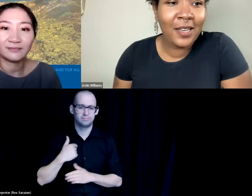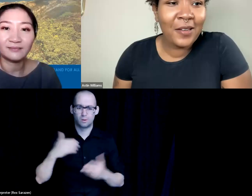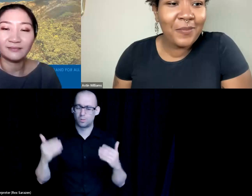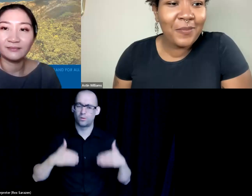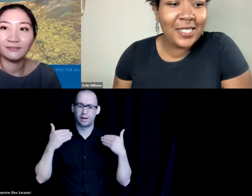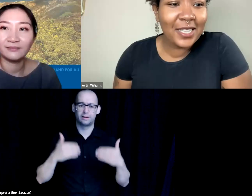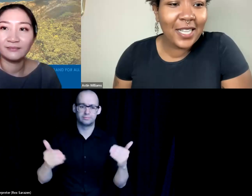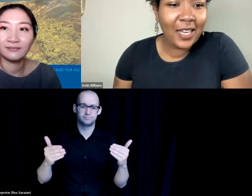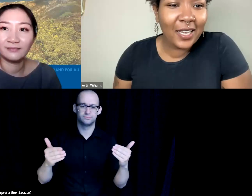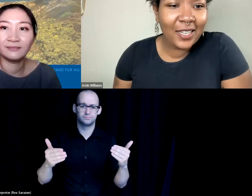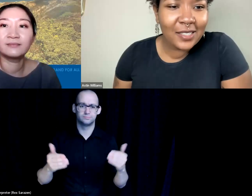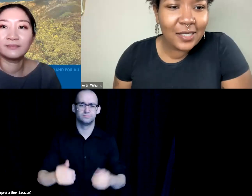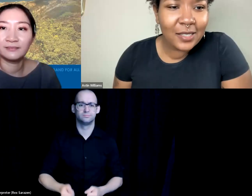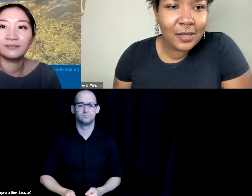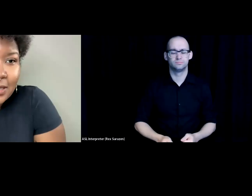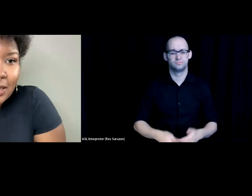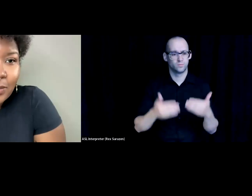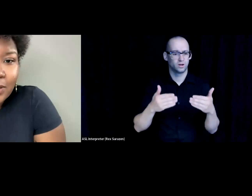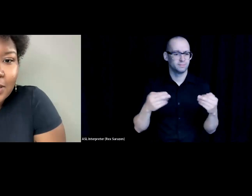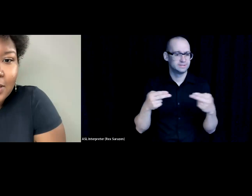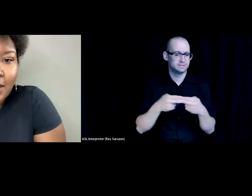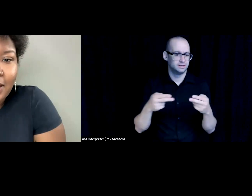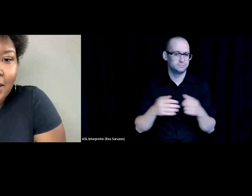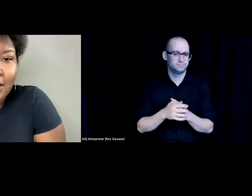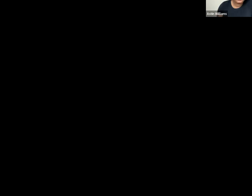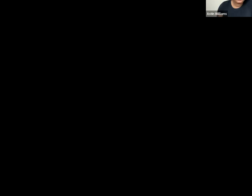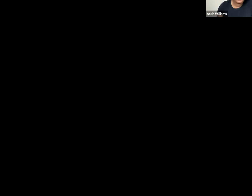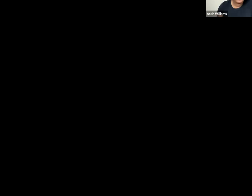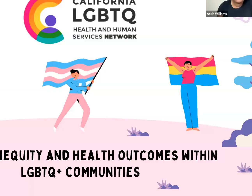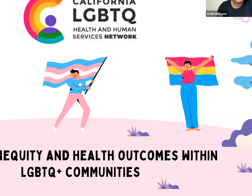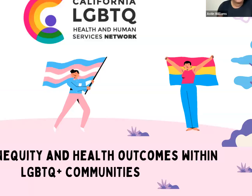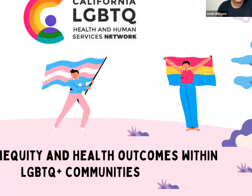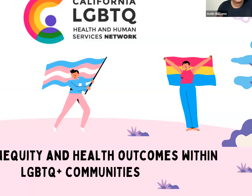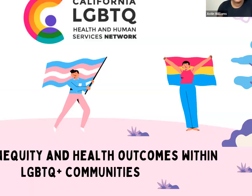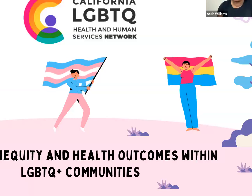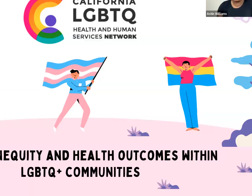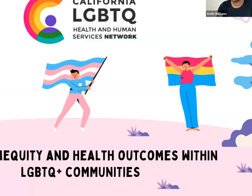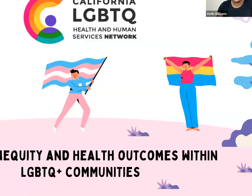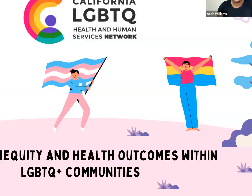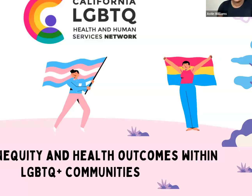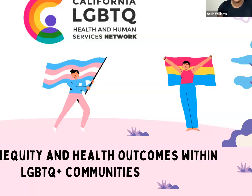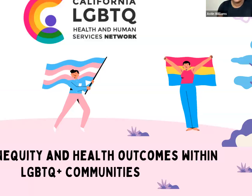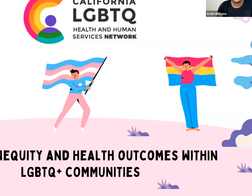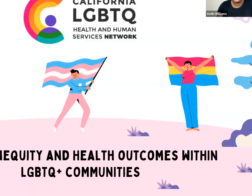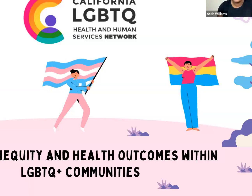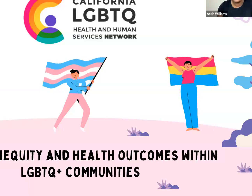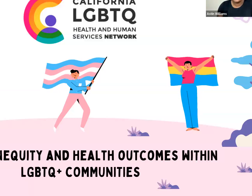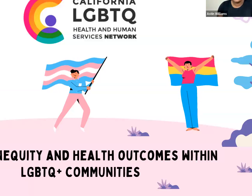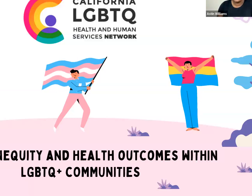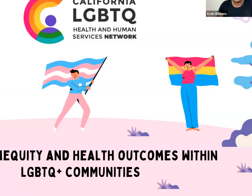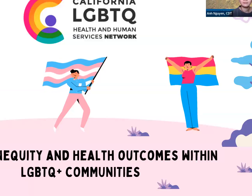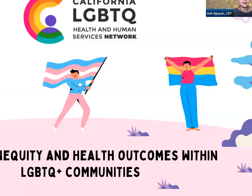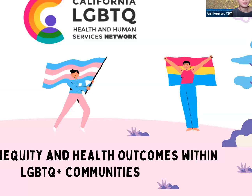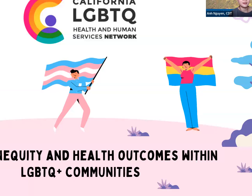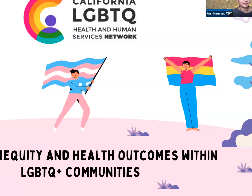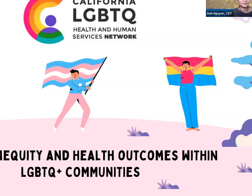up my slides. Give me 1 second. Can folks see that?